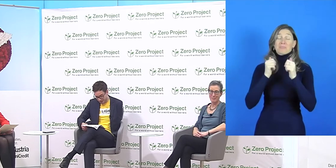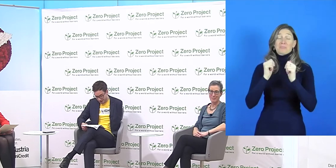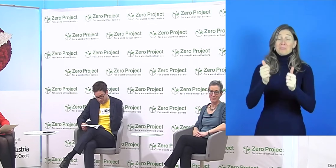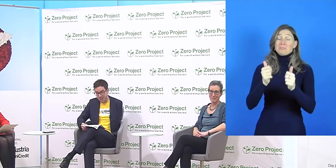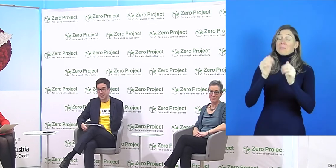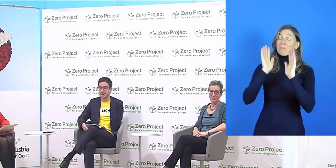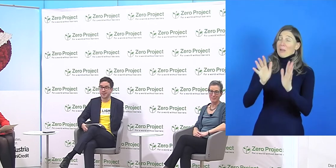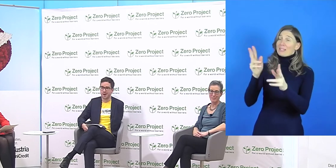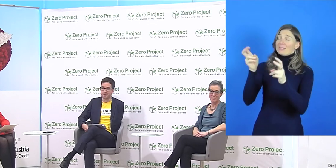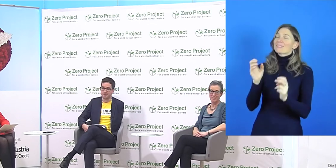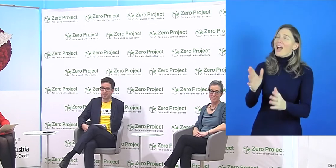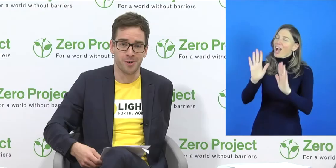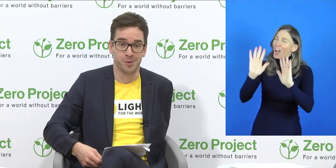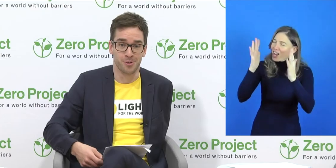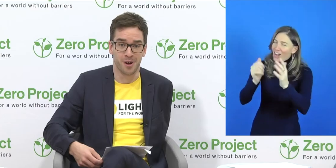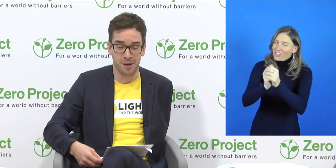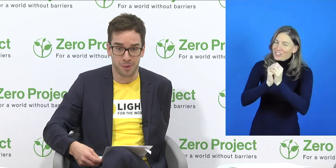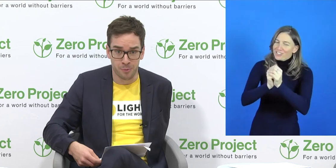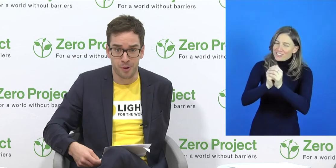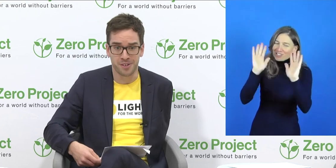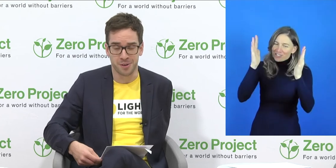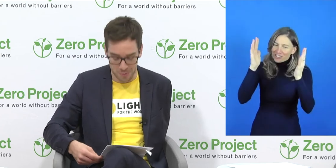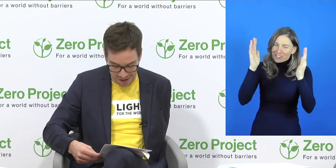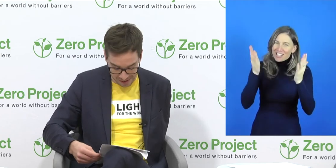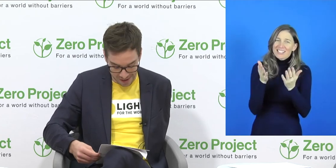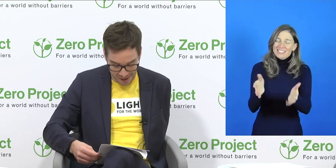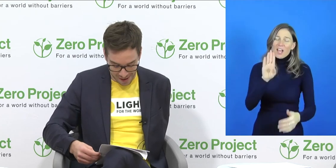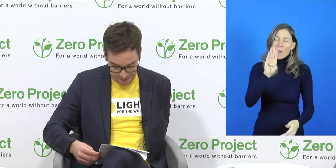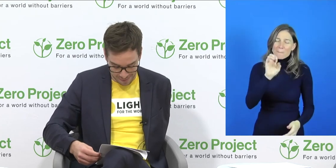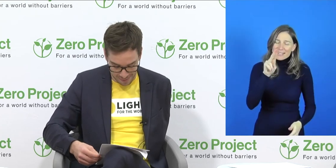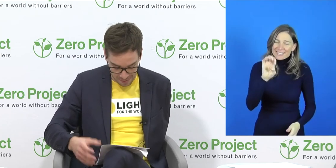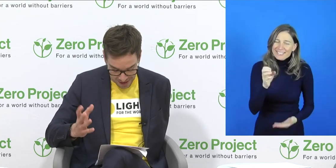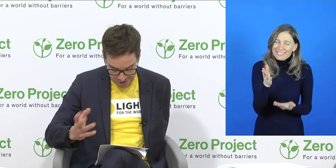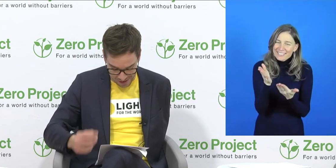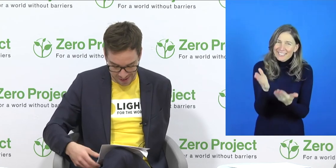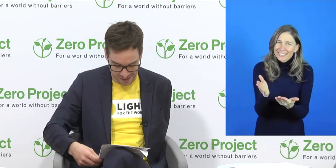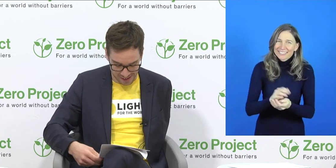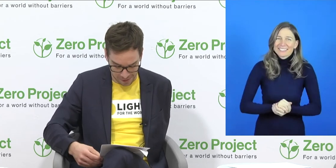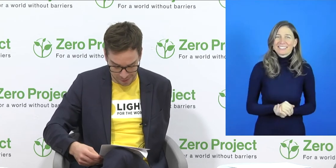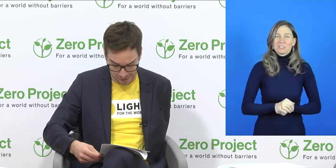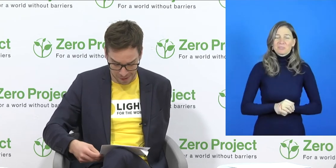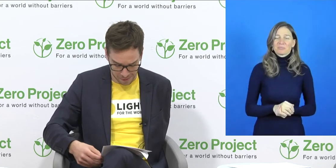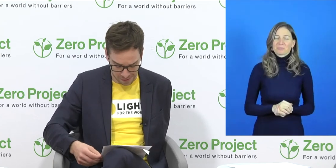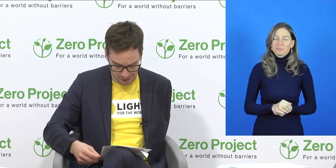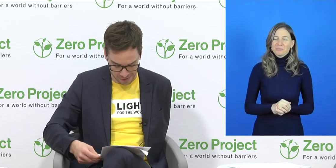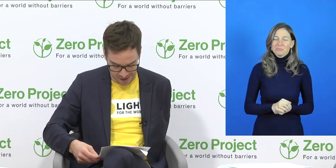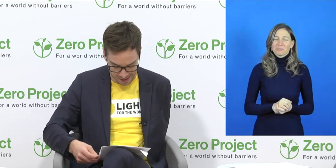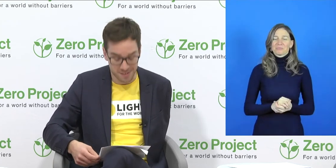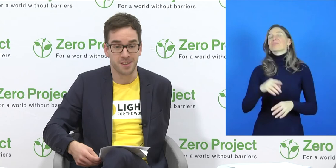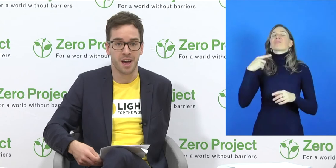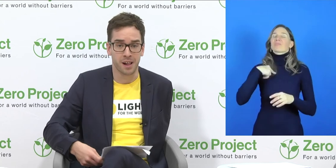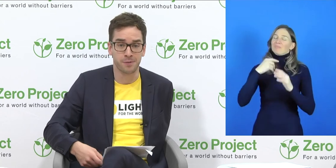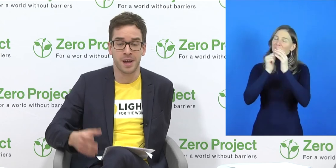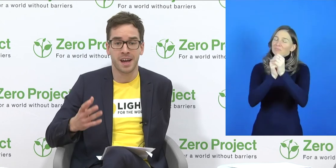Bernie Oyeleke, for your award-winning nomination in the category of education